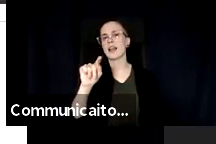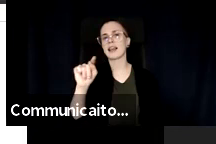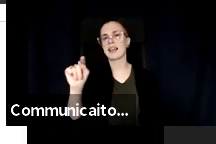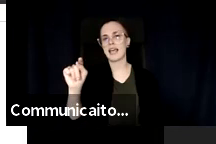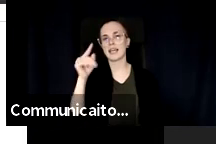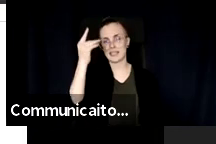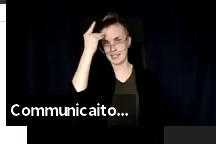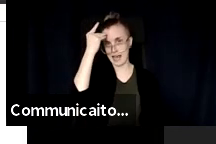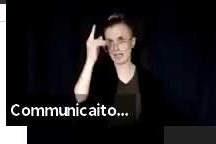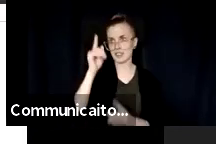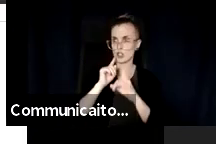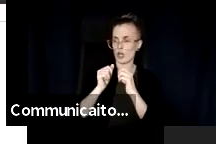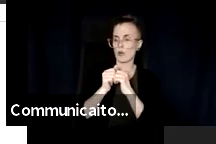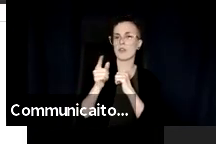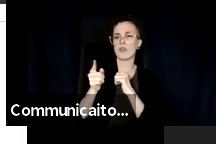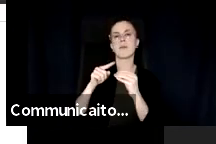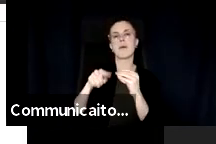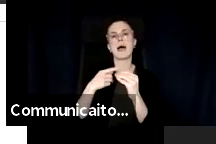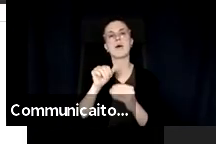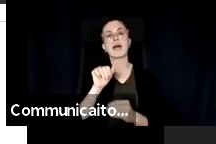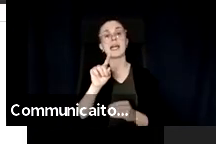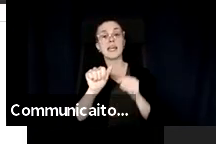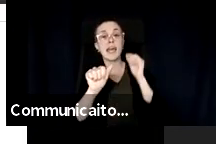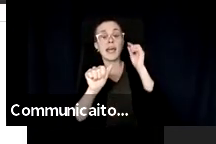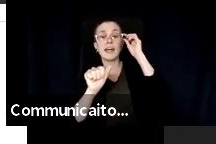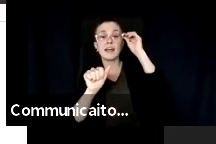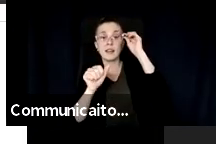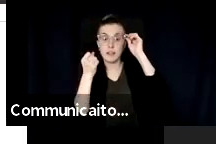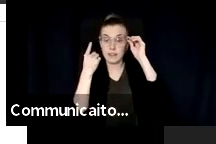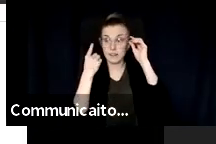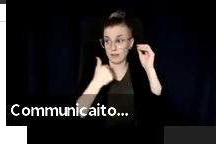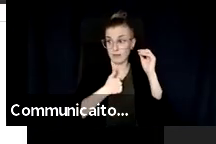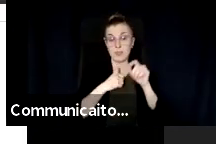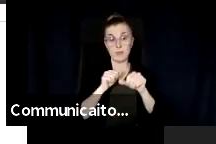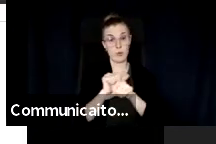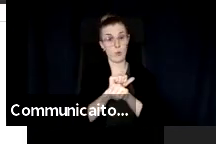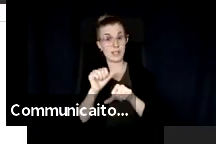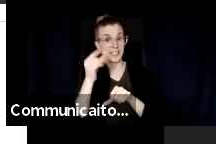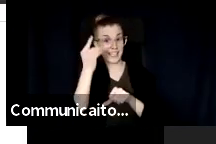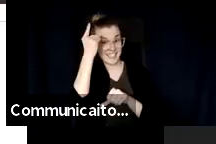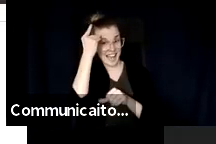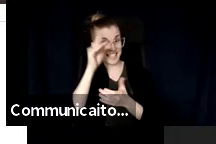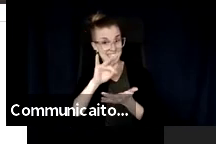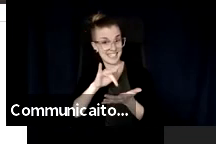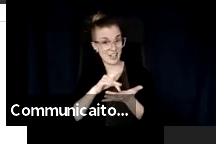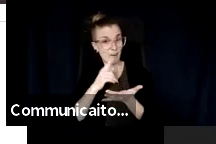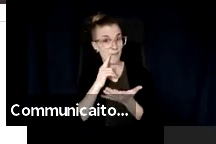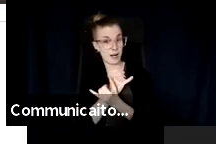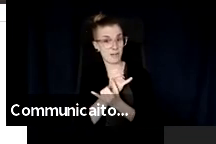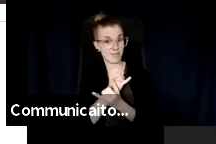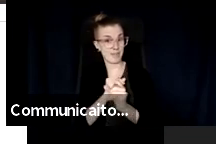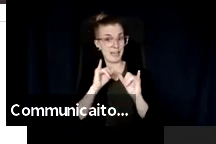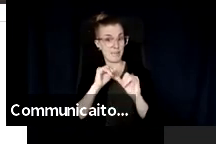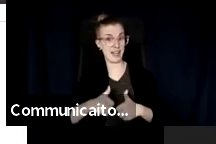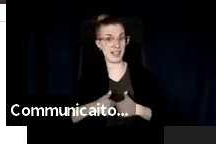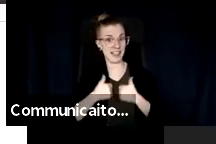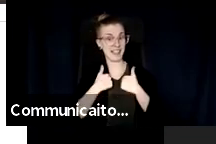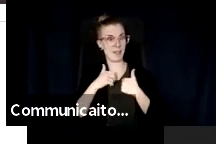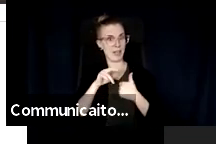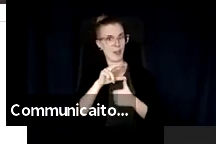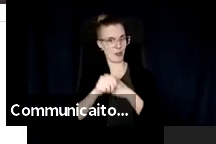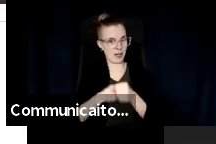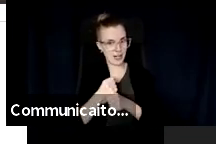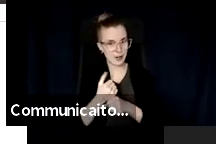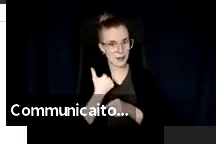the ADA. Well, I worked at the Dallas Center for Independent Living 30 years ago, and I remember when the ADA was signed, and I remember